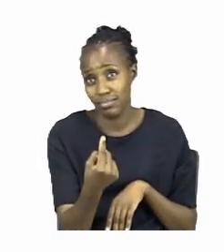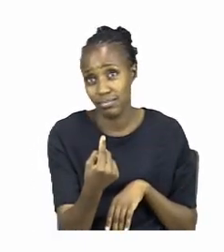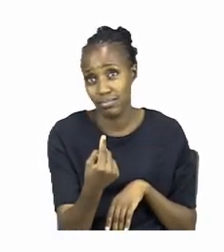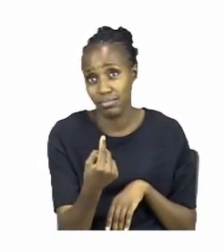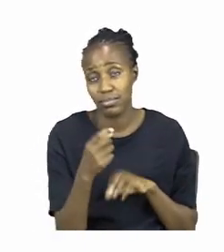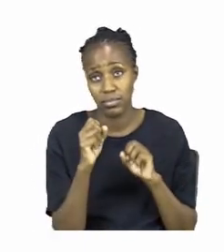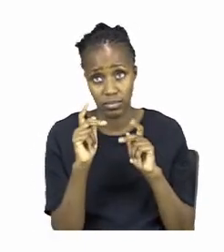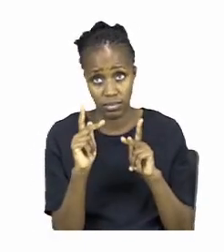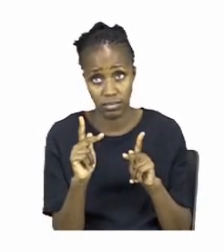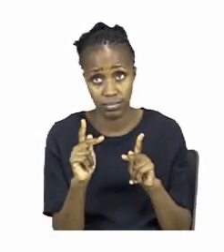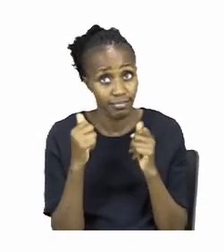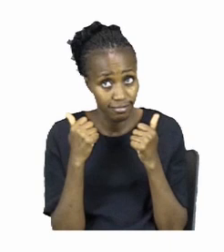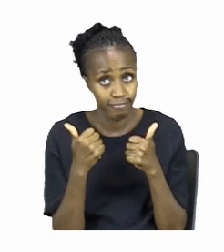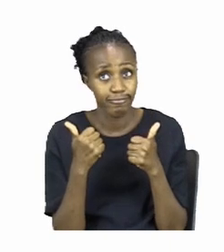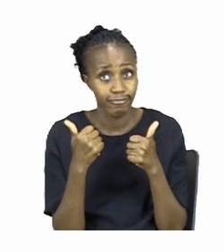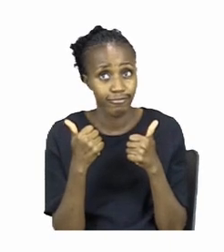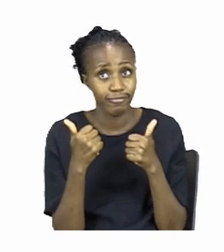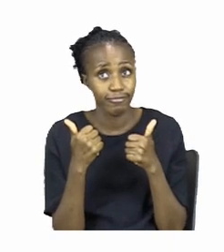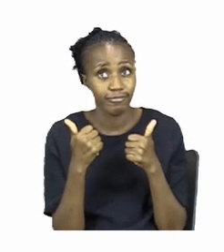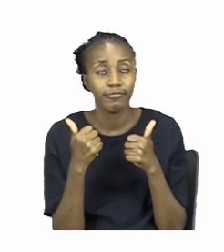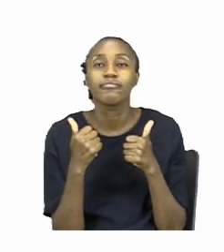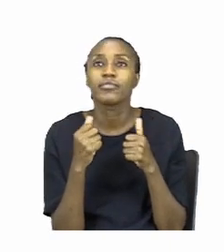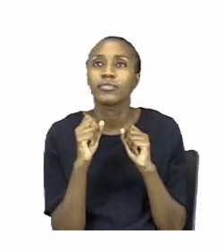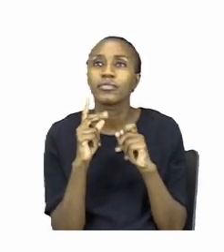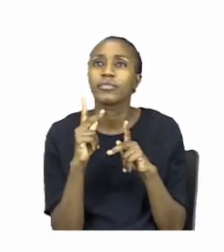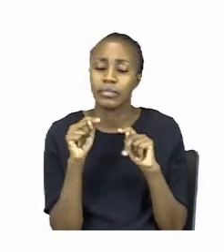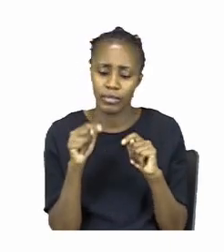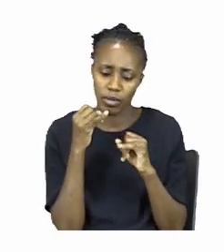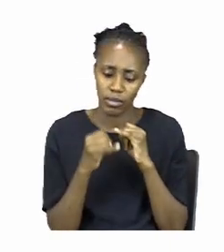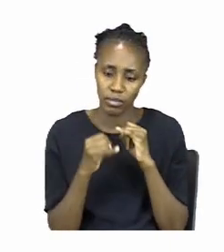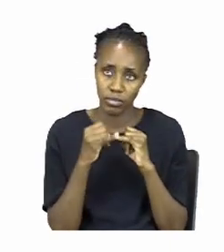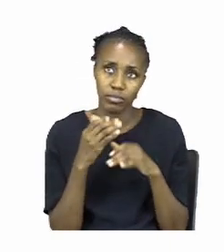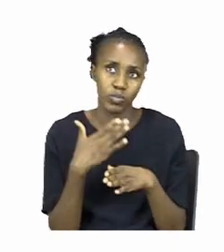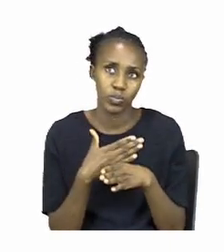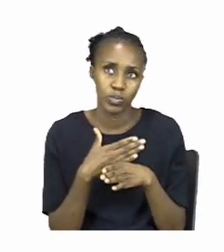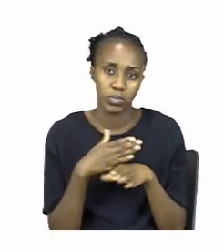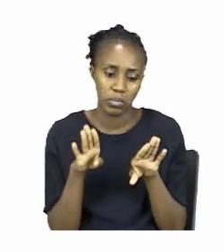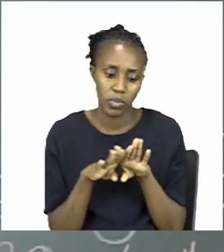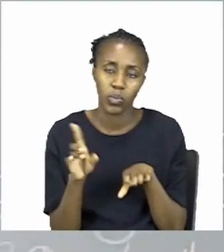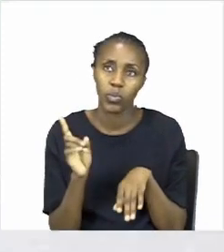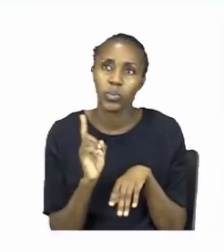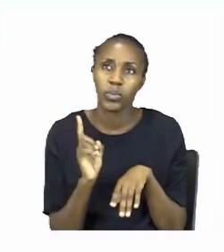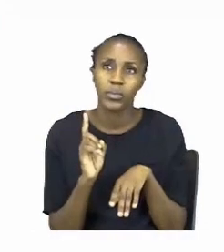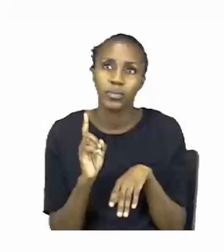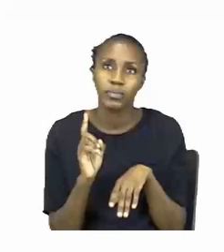But before you do that, let's quickly see what we have to do on page